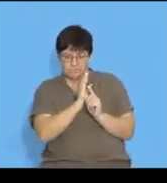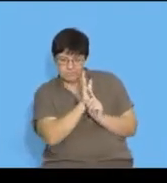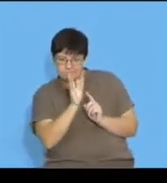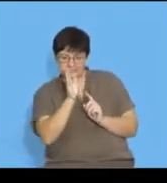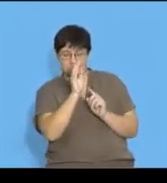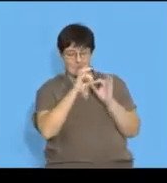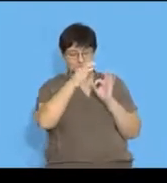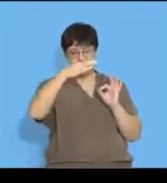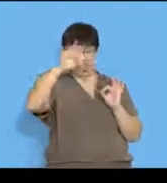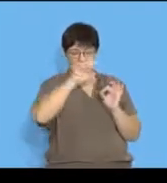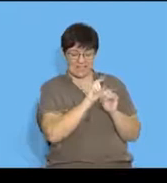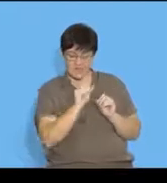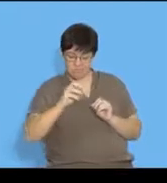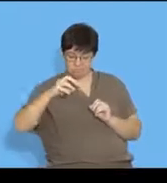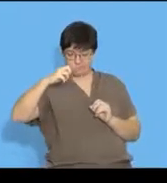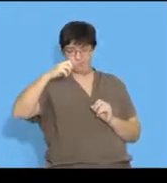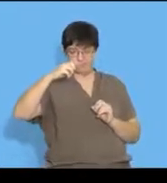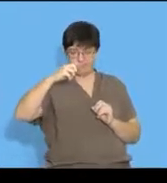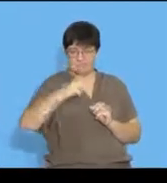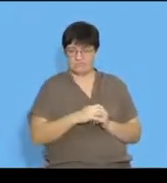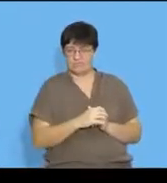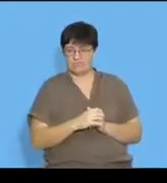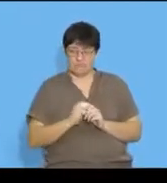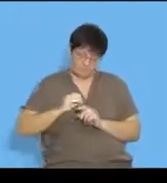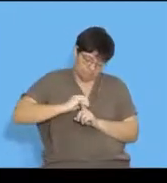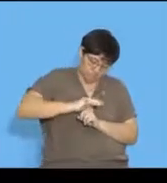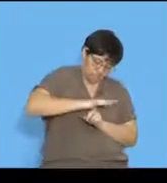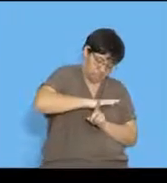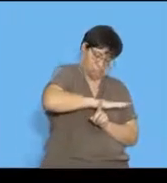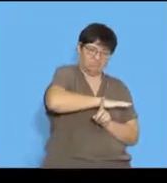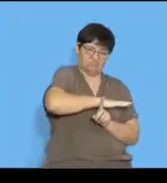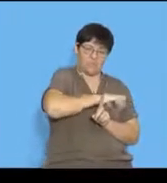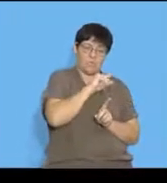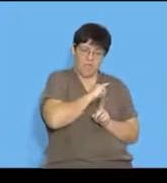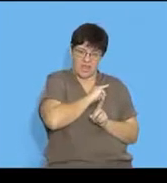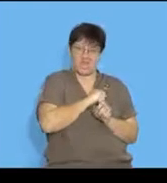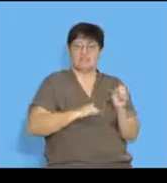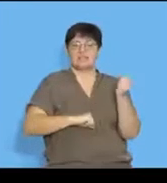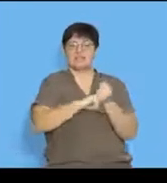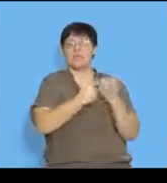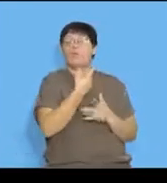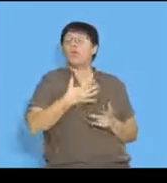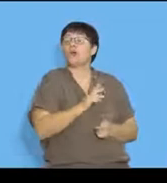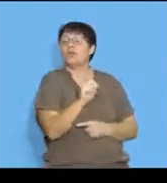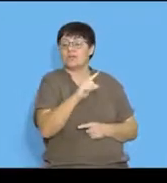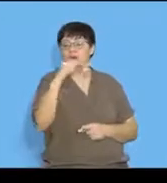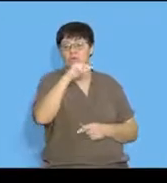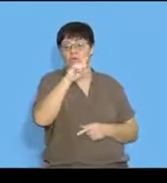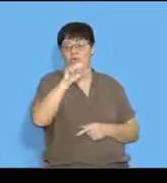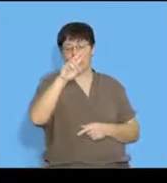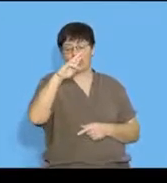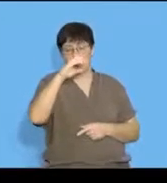threads, into the plant. Because what do they need to get? Glucose. Guys, they need